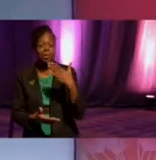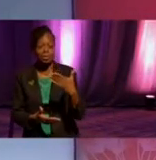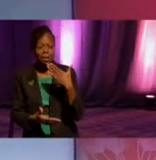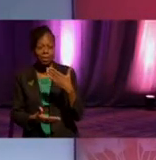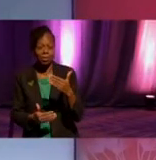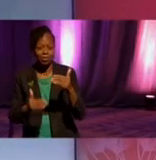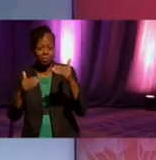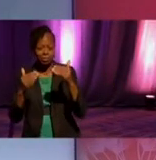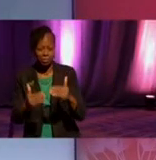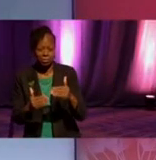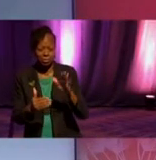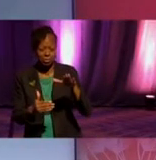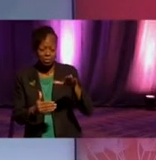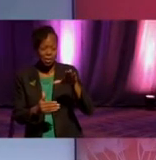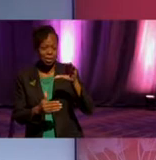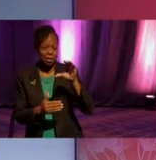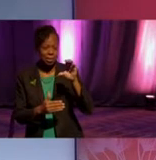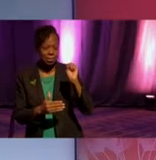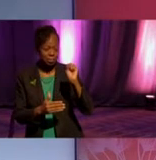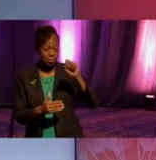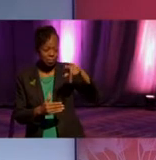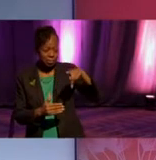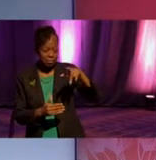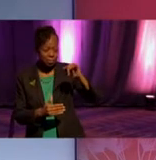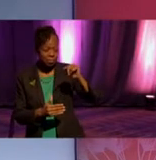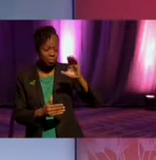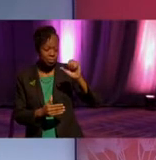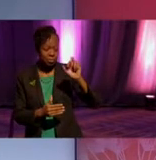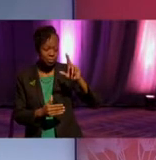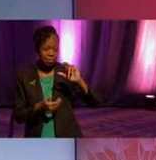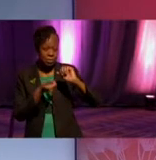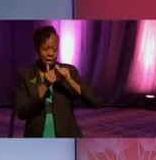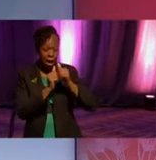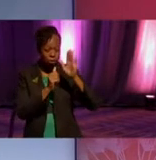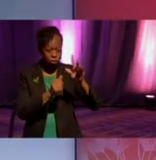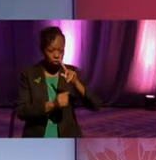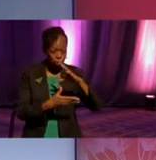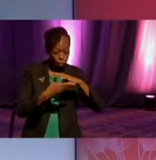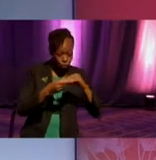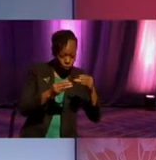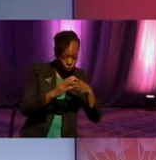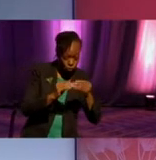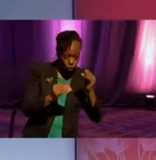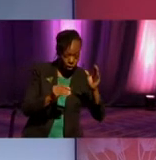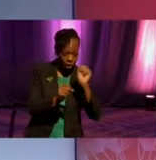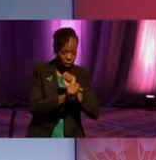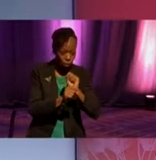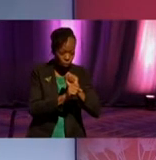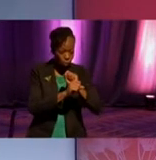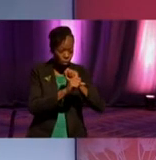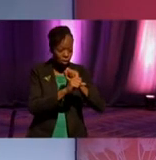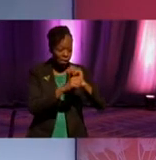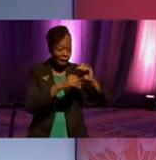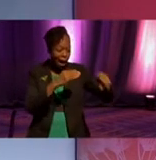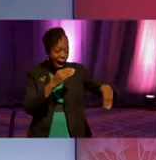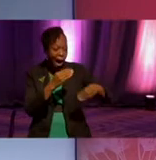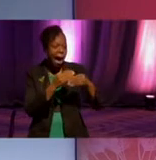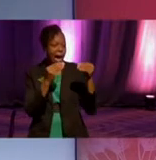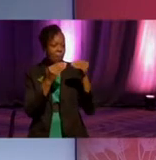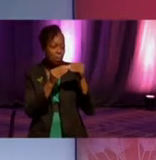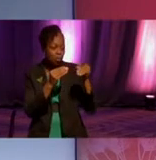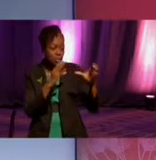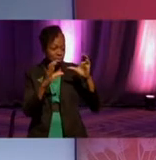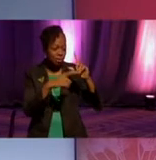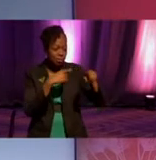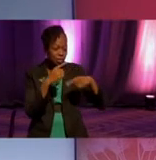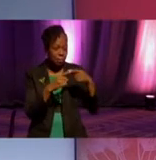Spicer, let me ask you this question. How does your story and work add more to this conversation around maternal and